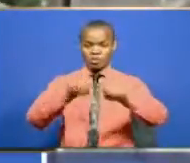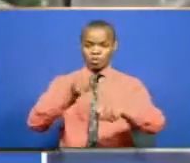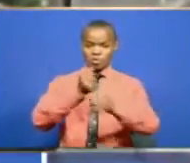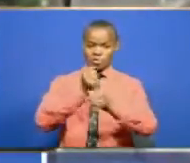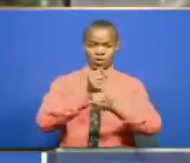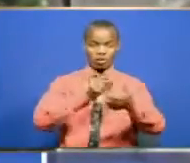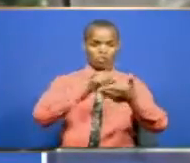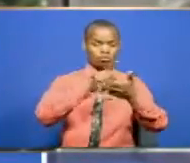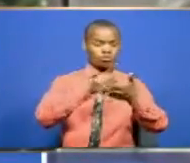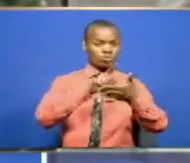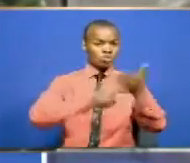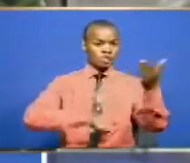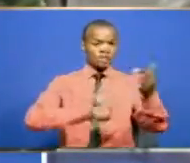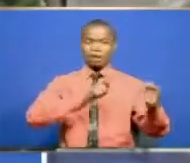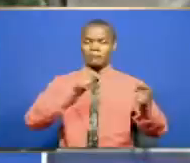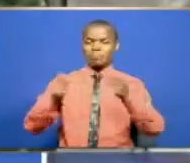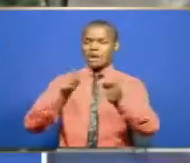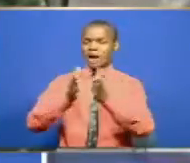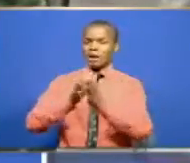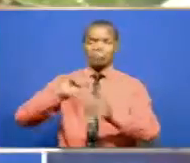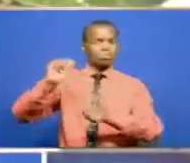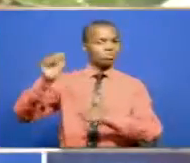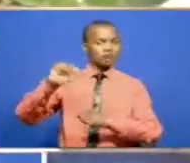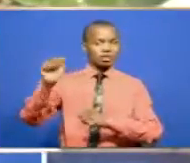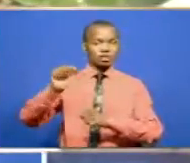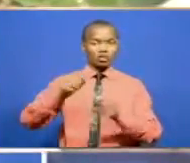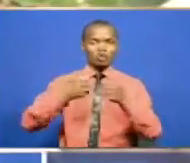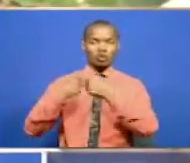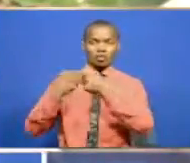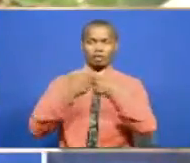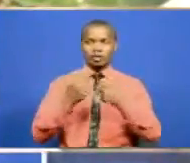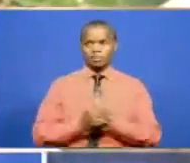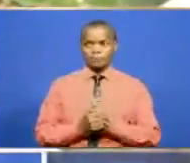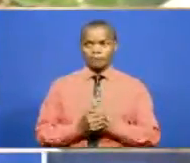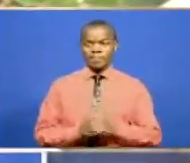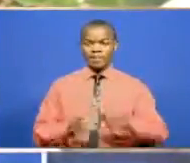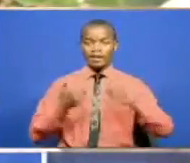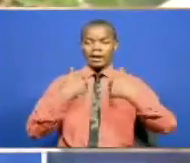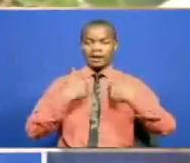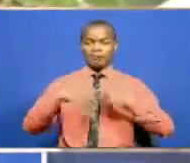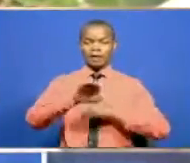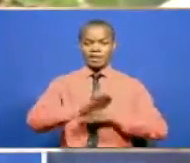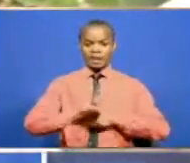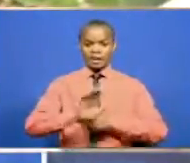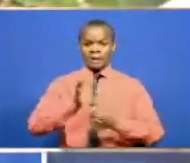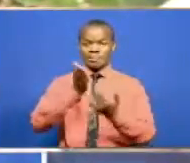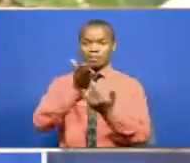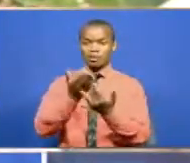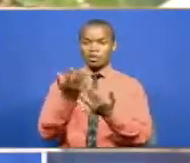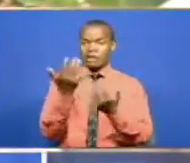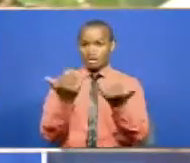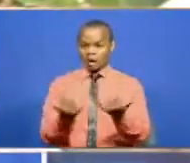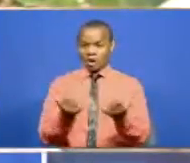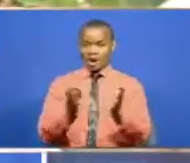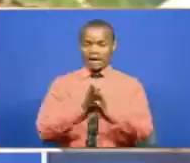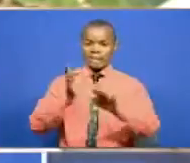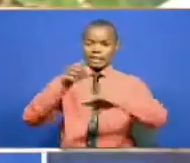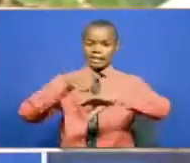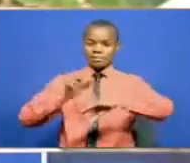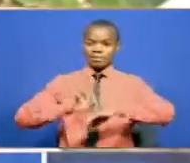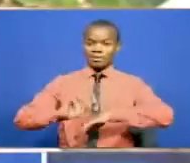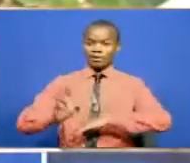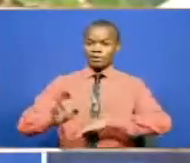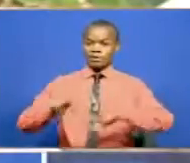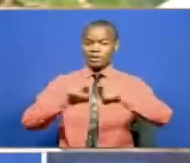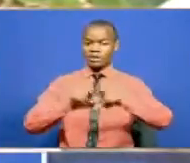of conflict and political competition. Oh, there is still room between now and the time we go to the referendum that we